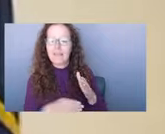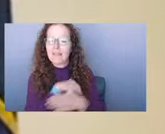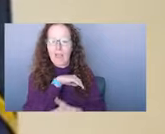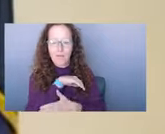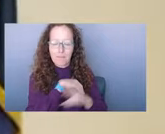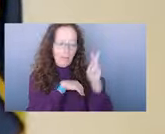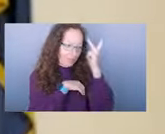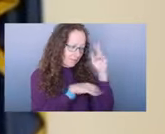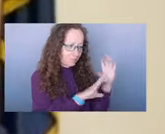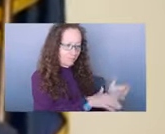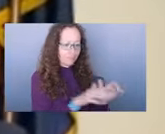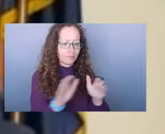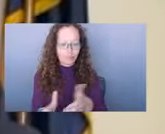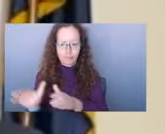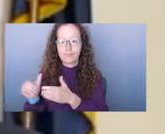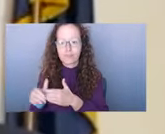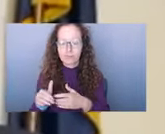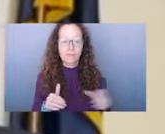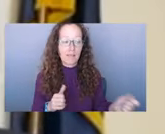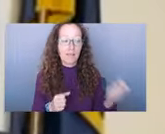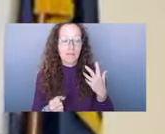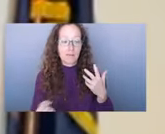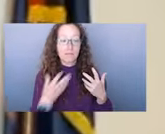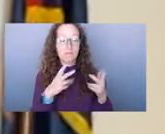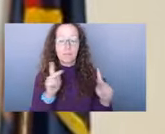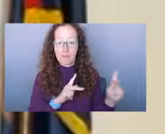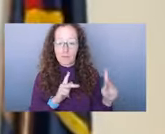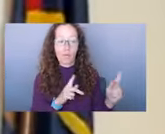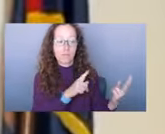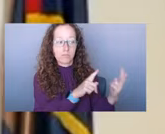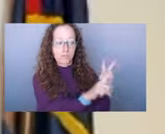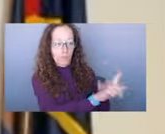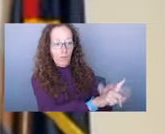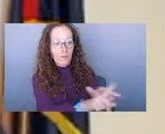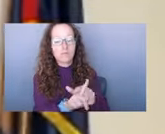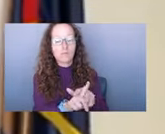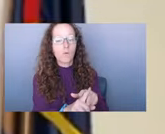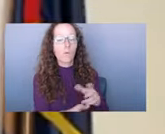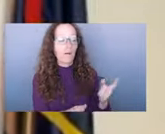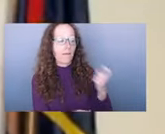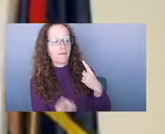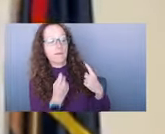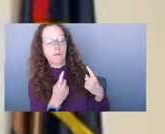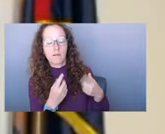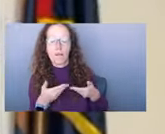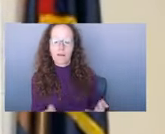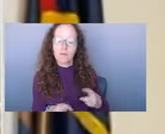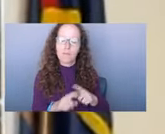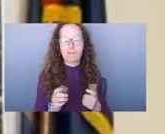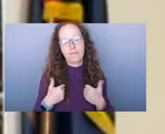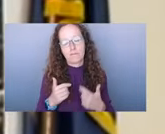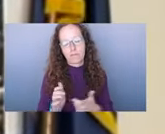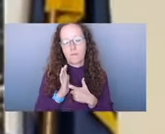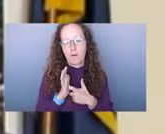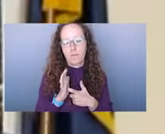do send us individuals that we will appoint or they will appoint or ask us to hire. So we do have requirements though. They will be